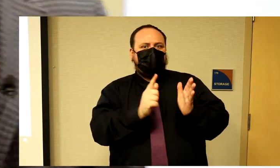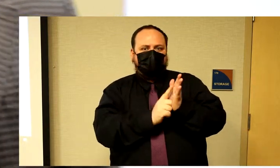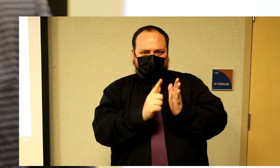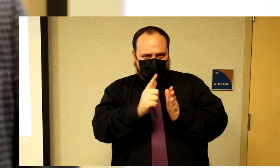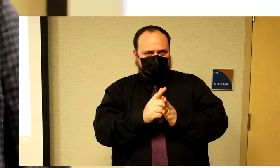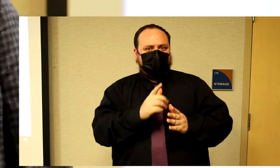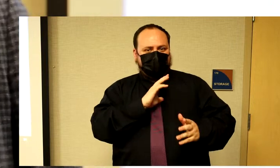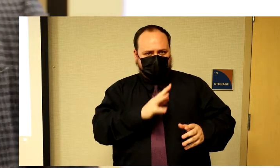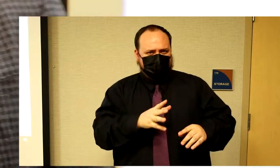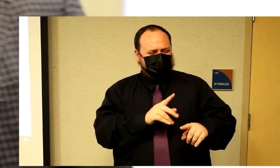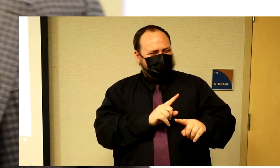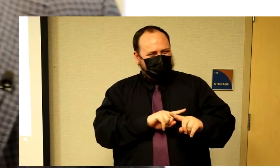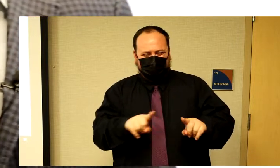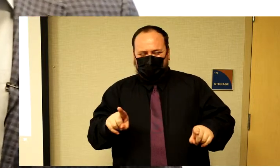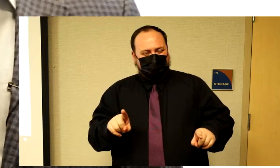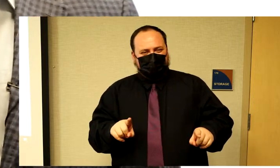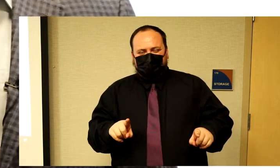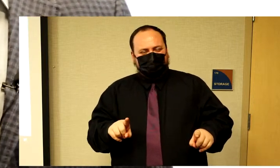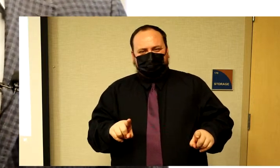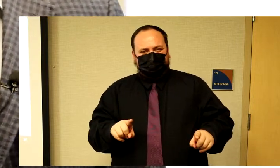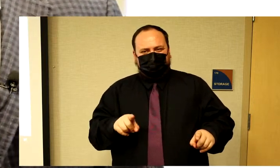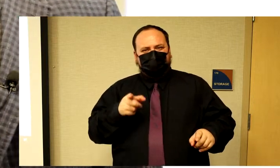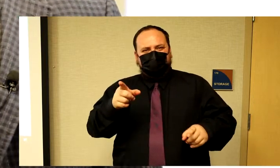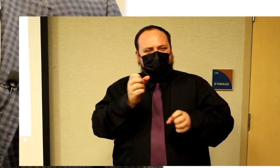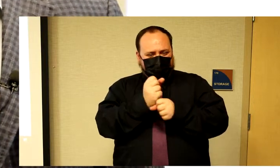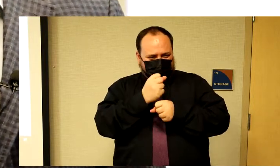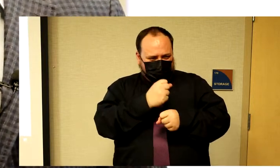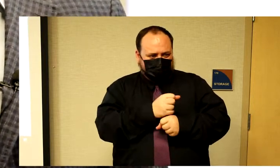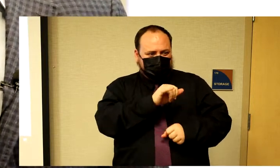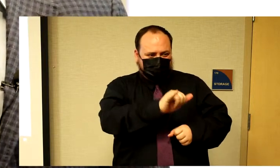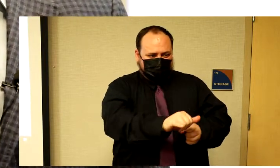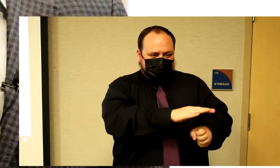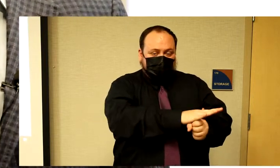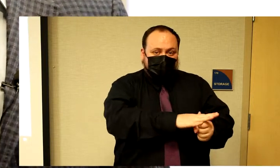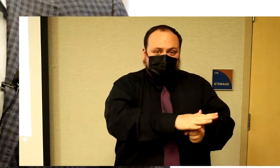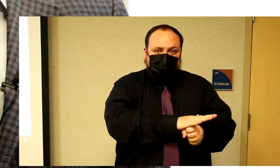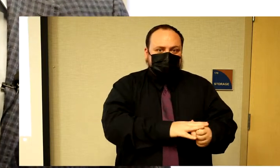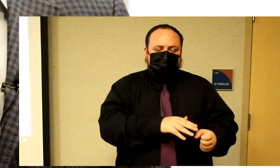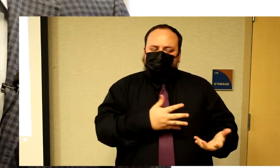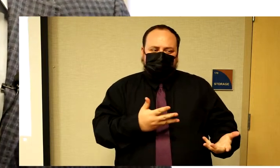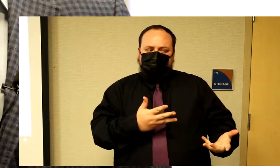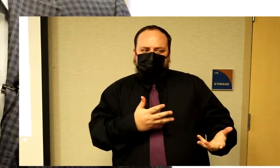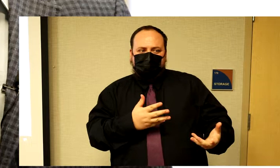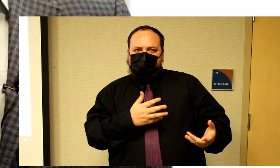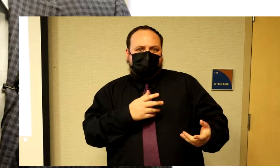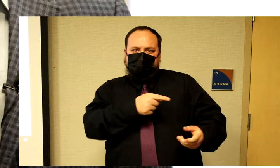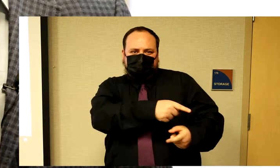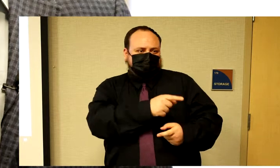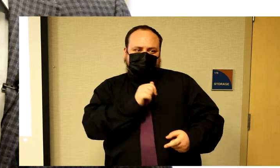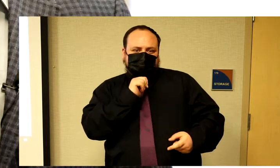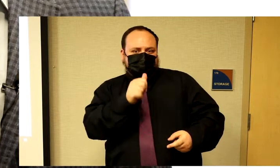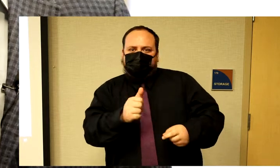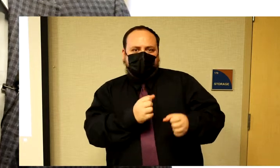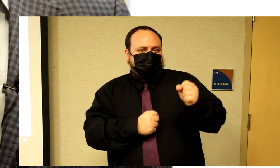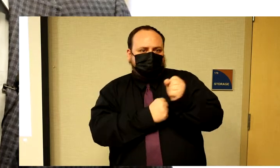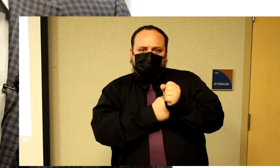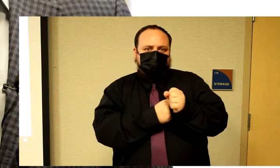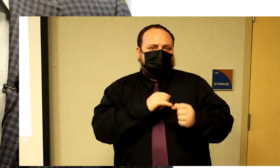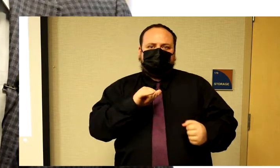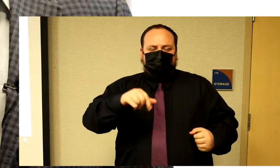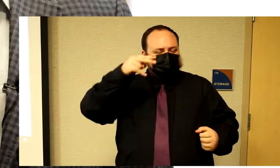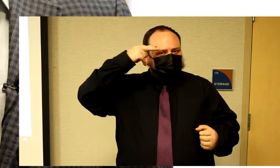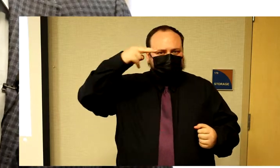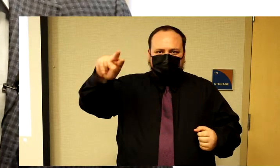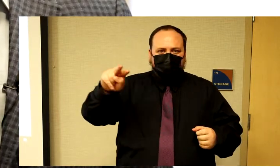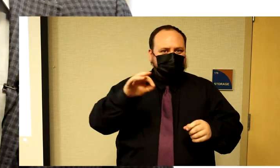it renders those districts ineffective for Latino voters. And